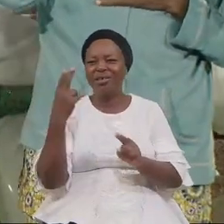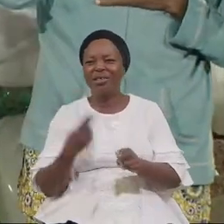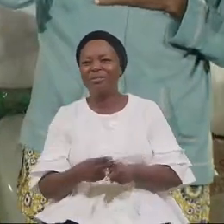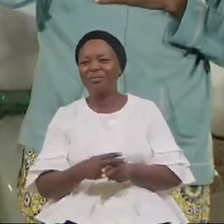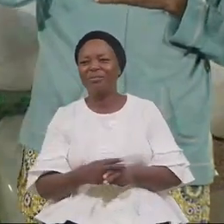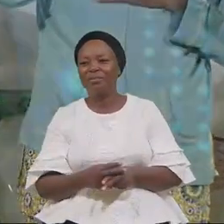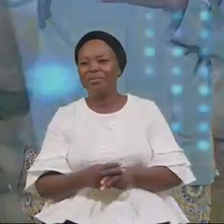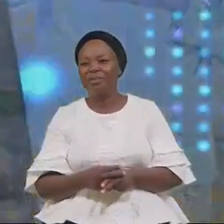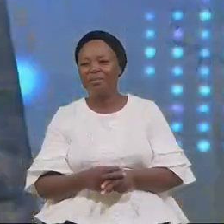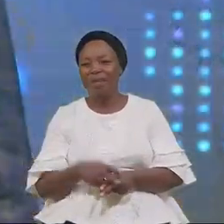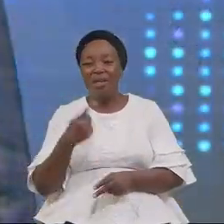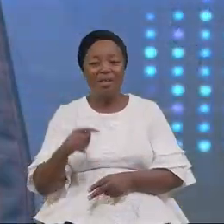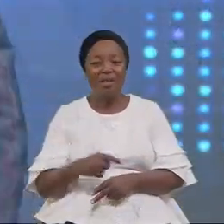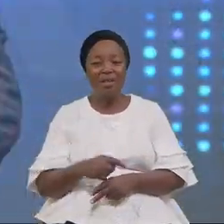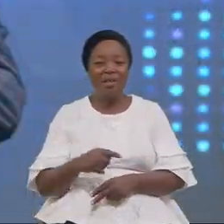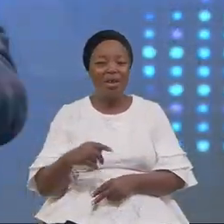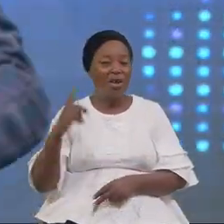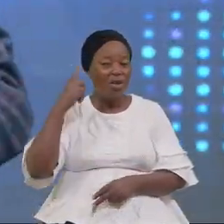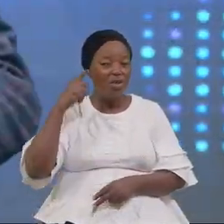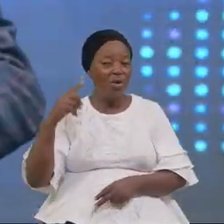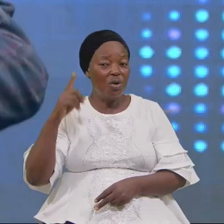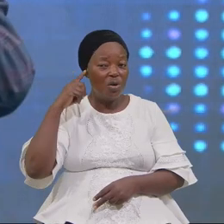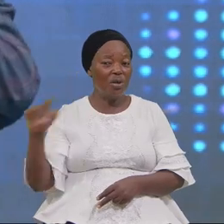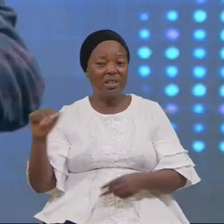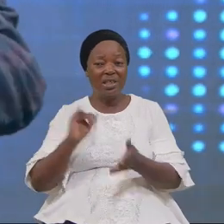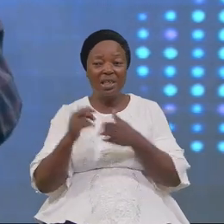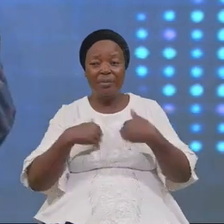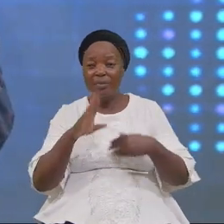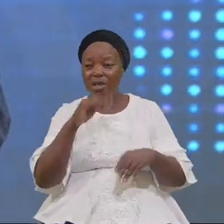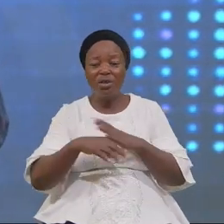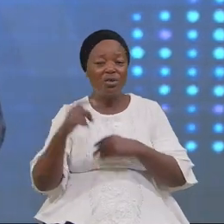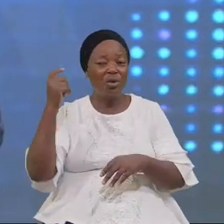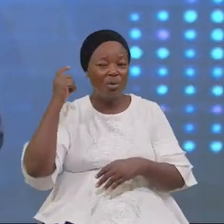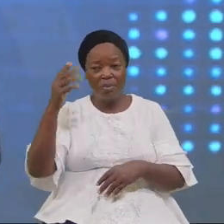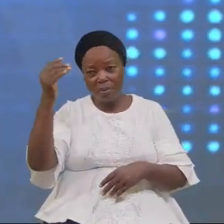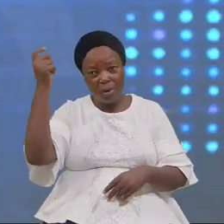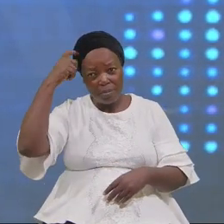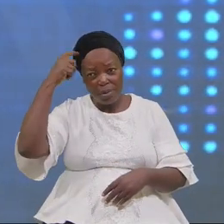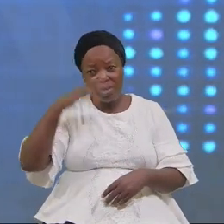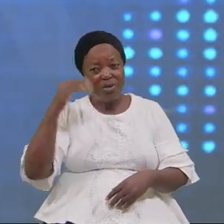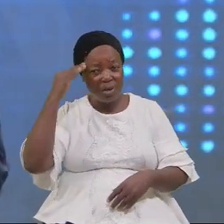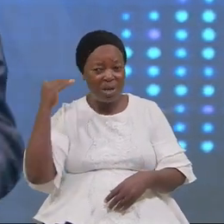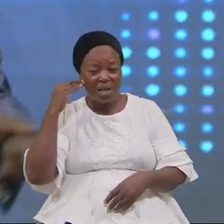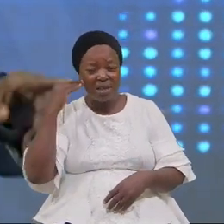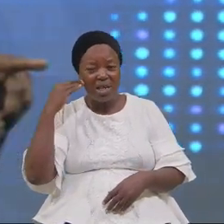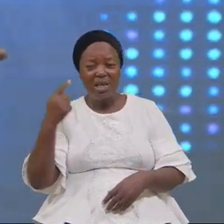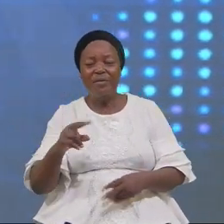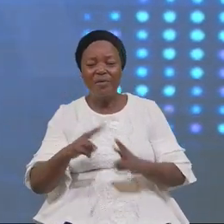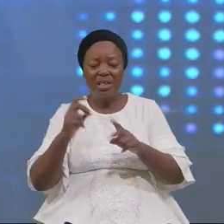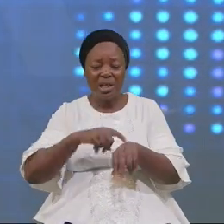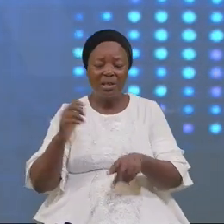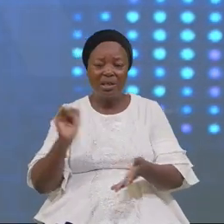The noise that had been in your brain, in your mind, in your head, the moment we say the final amen,